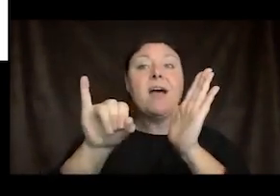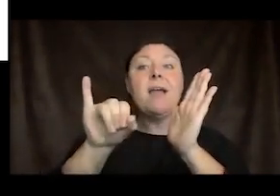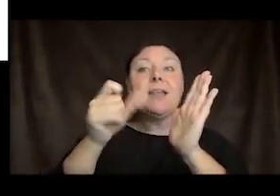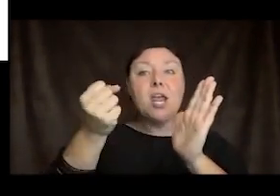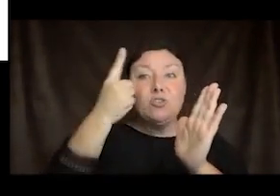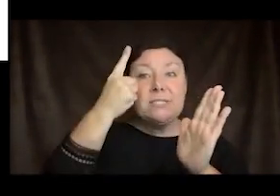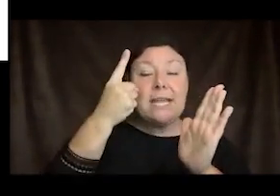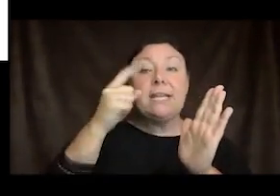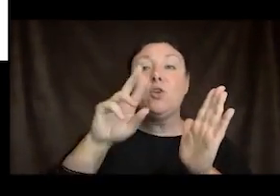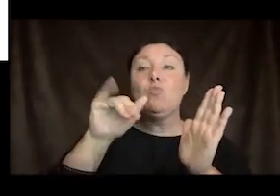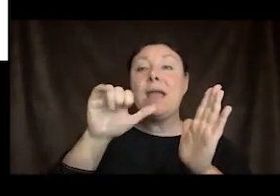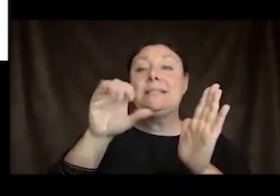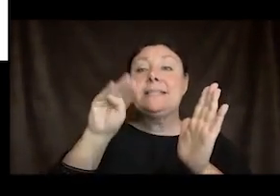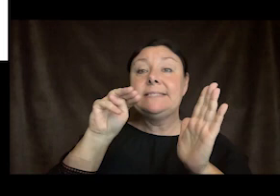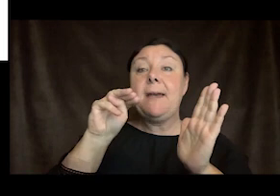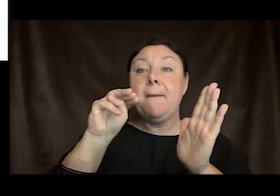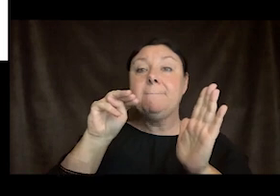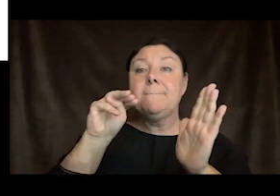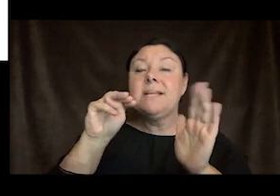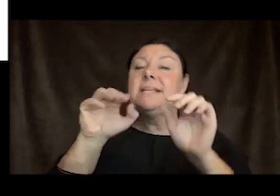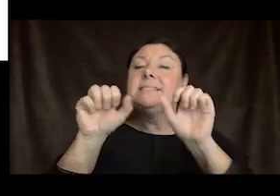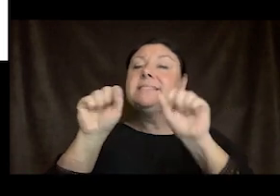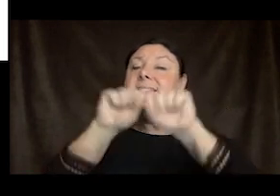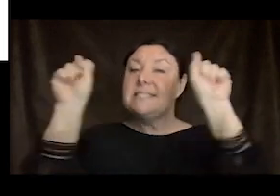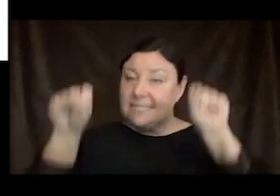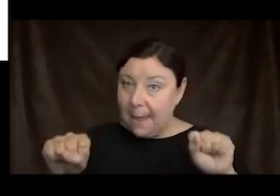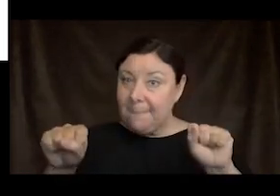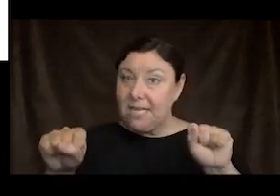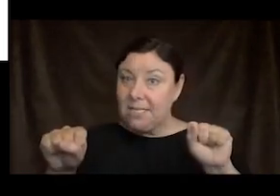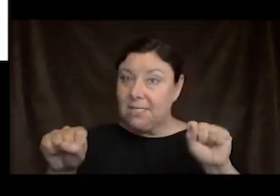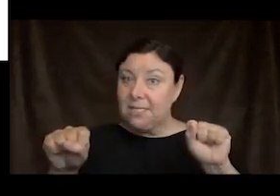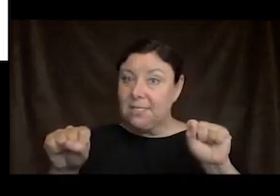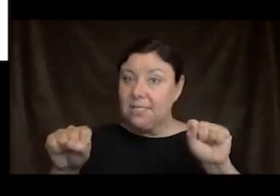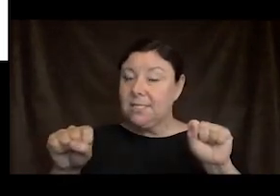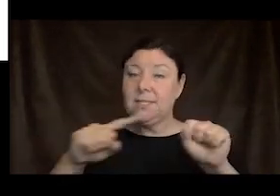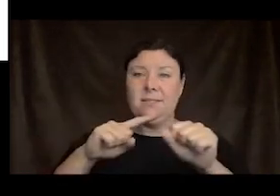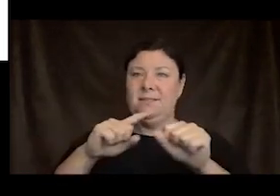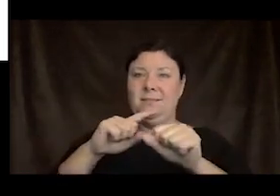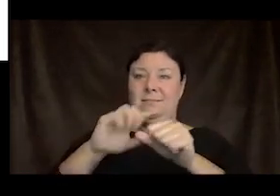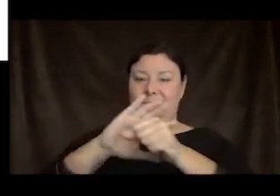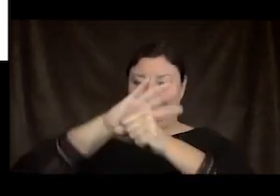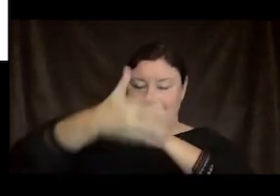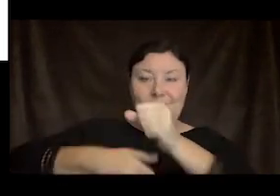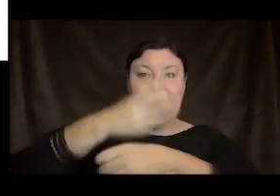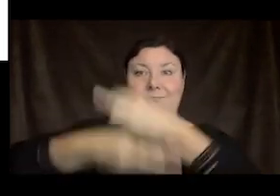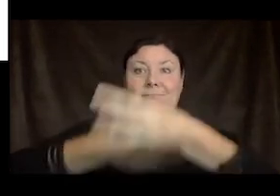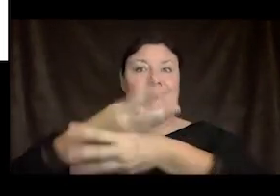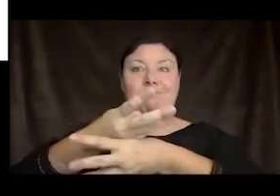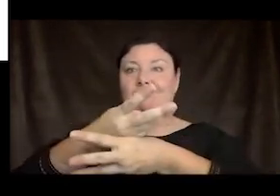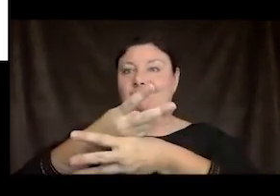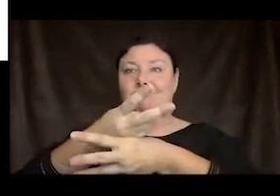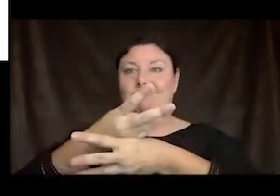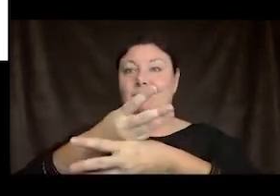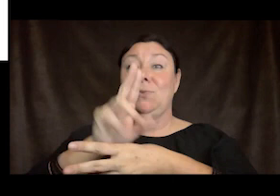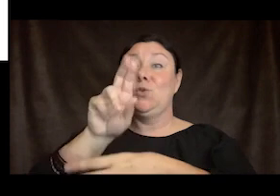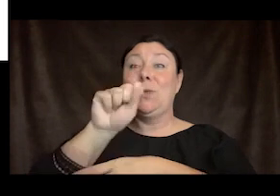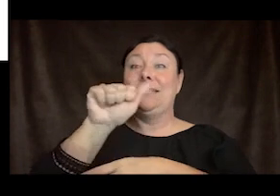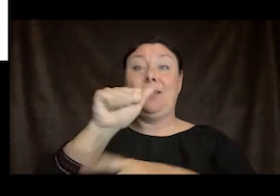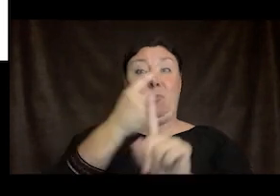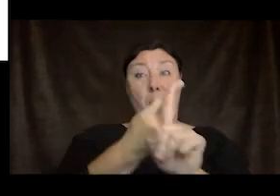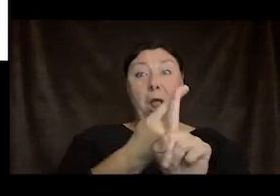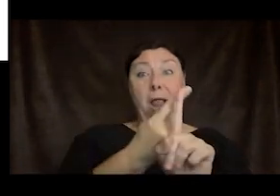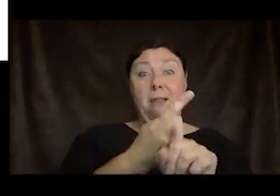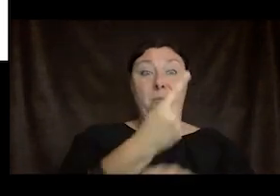understanding that racism is systemic. Racism is all over the globe. The United States of America does